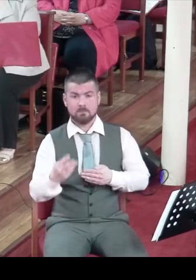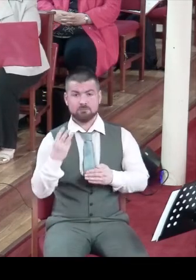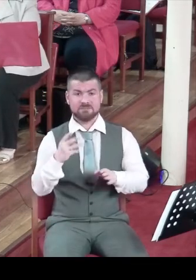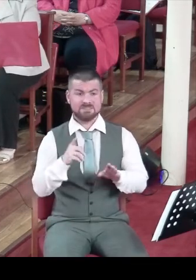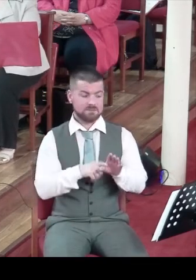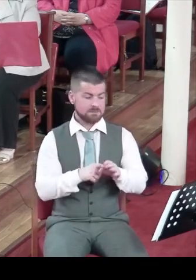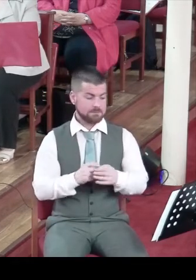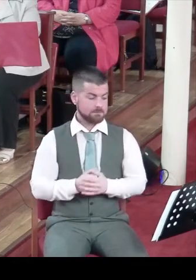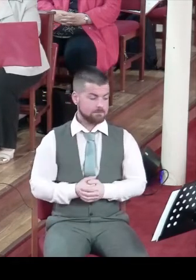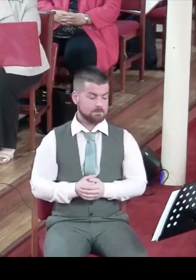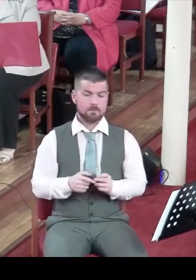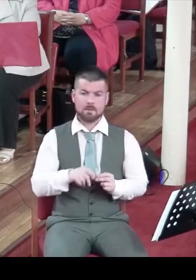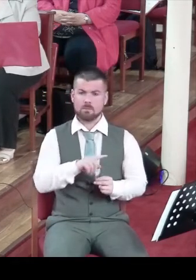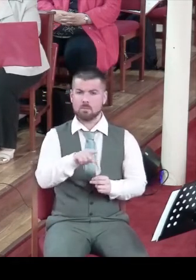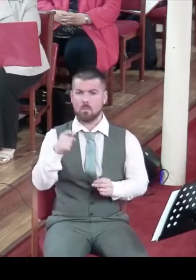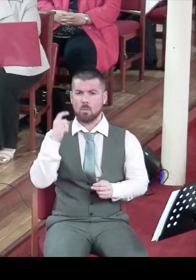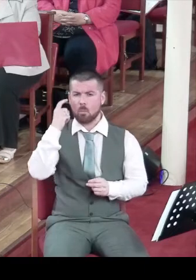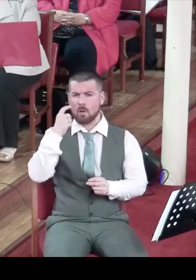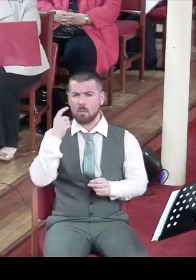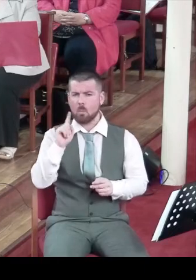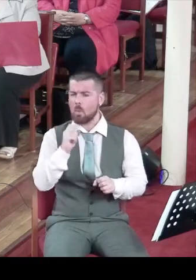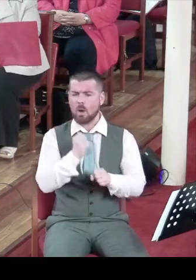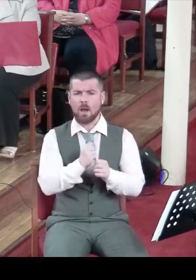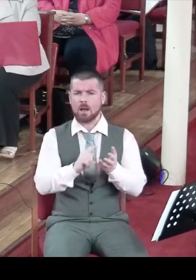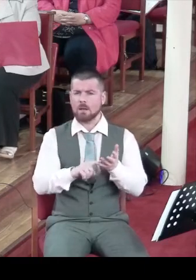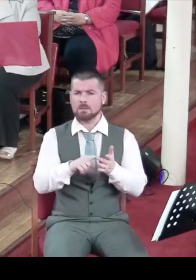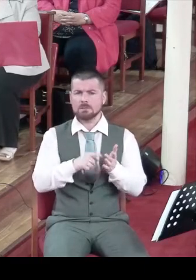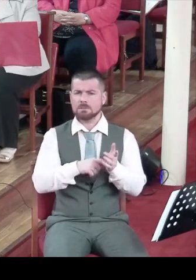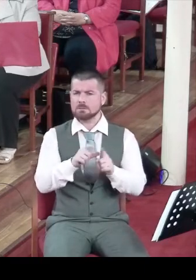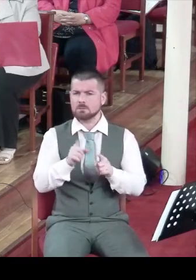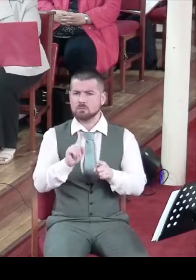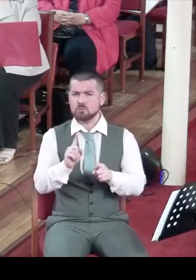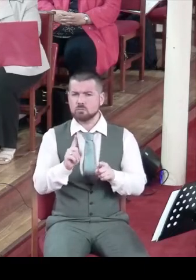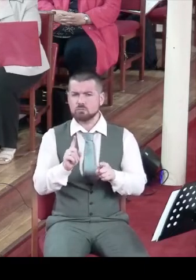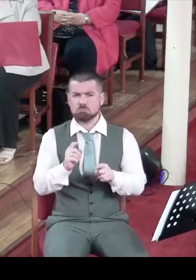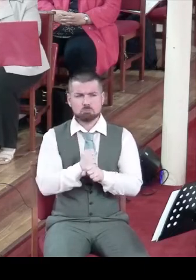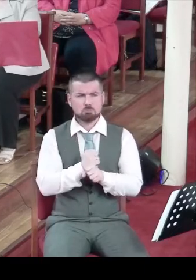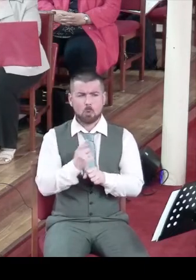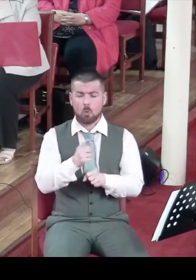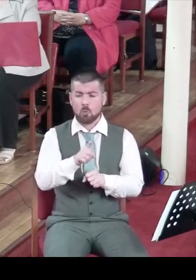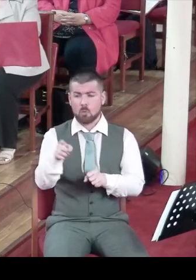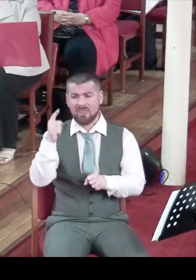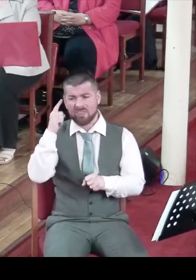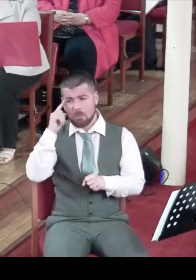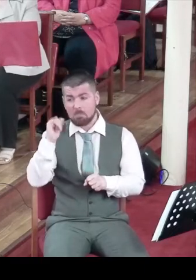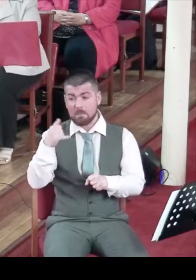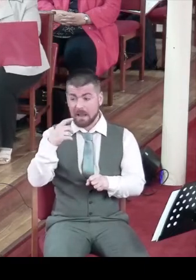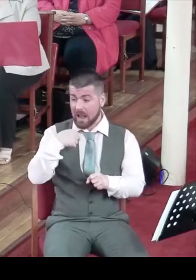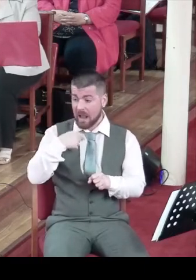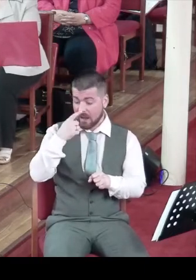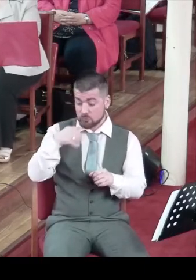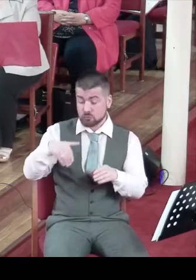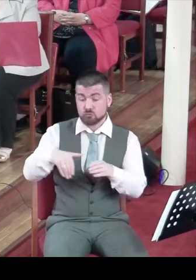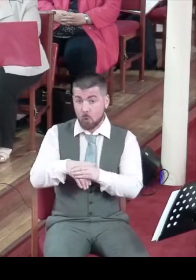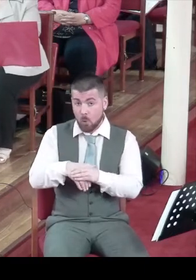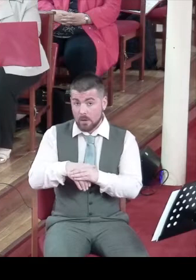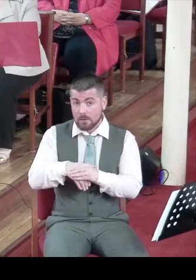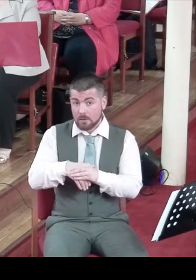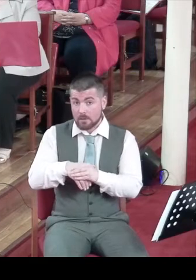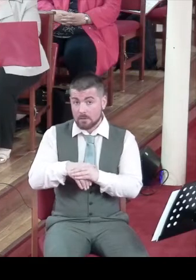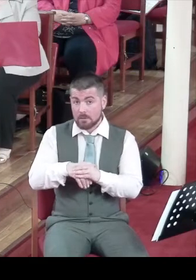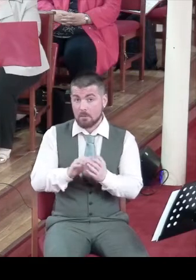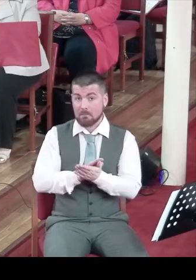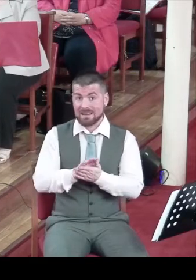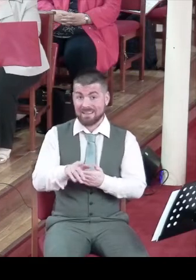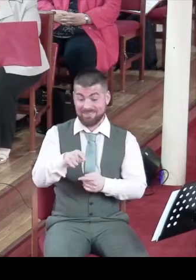if you wondered a wee bit about what the guild does, or you were even thinking about joining them, then that gives you a